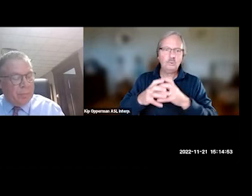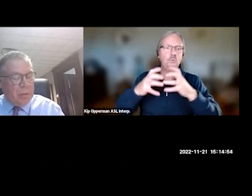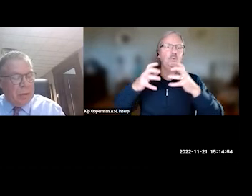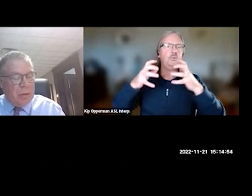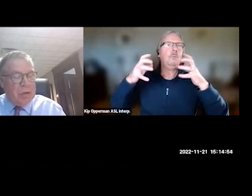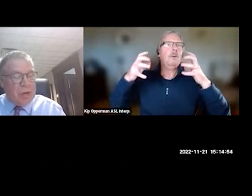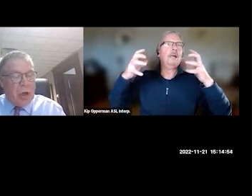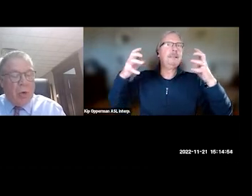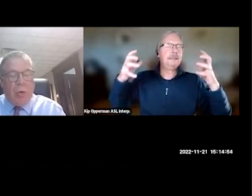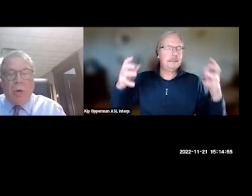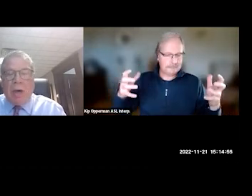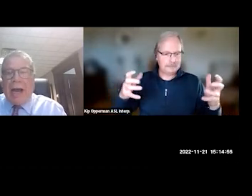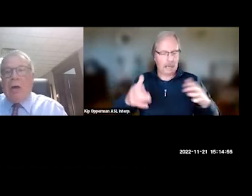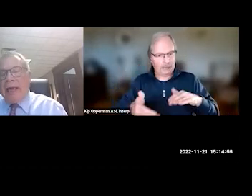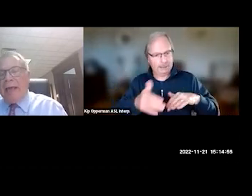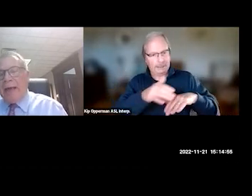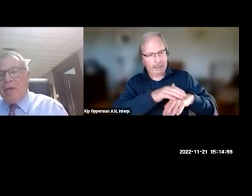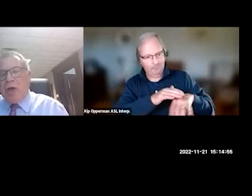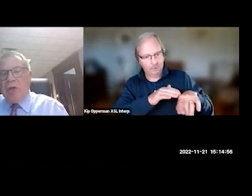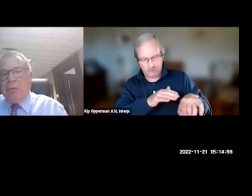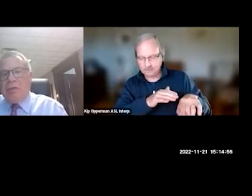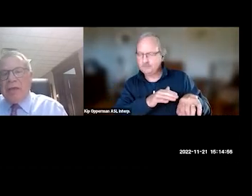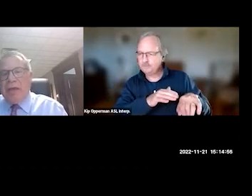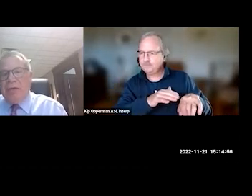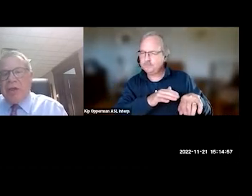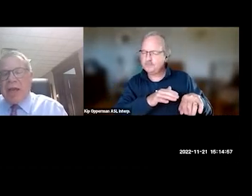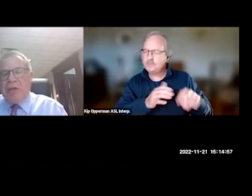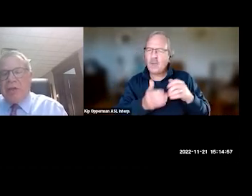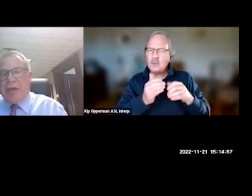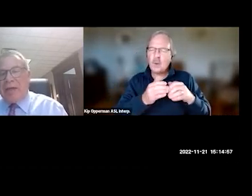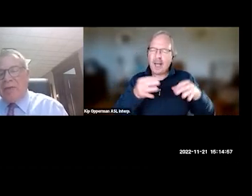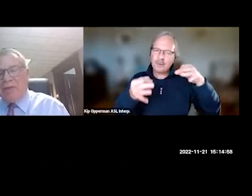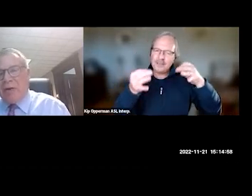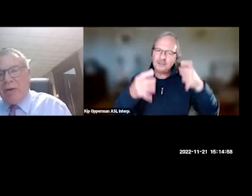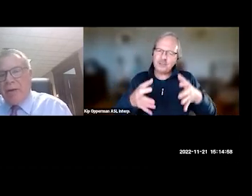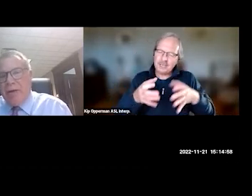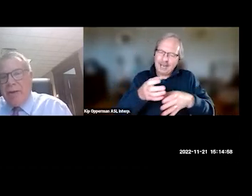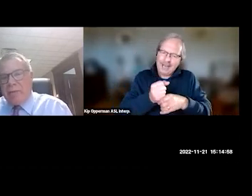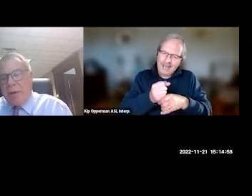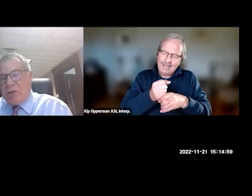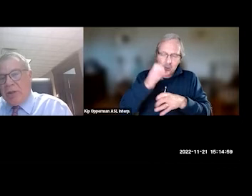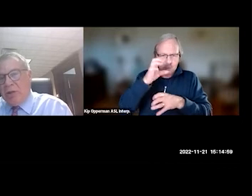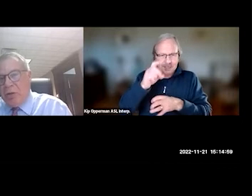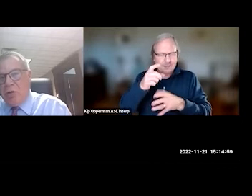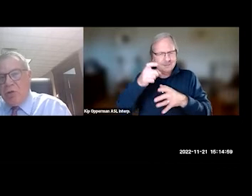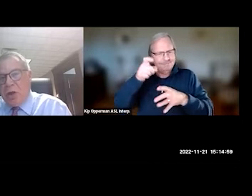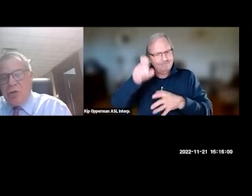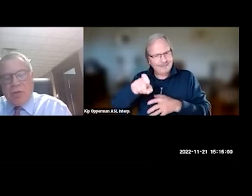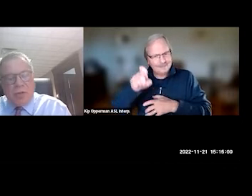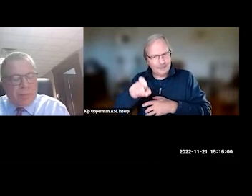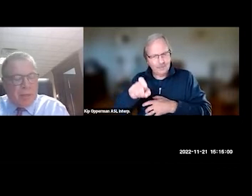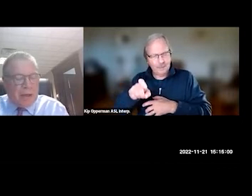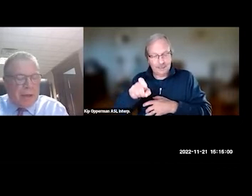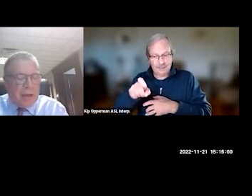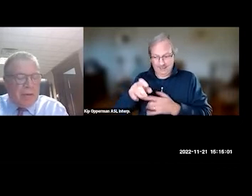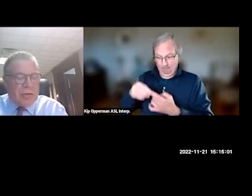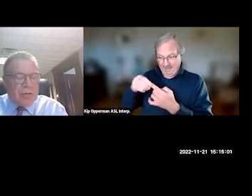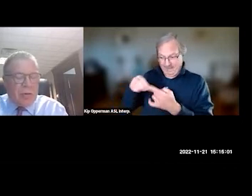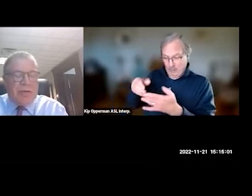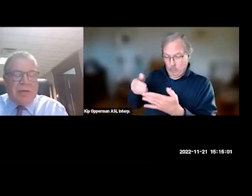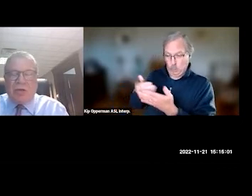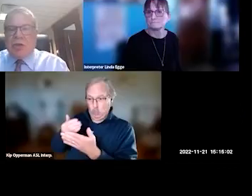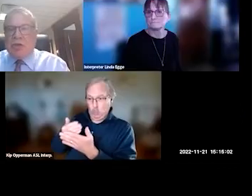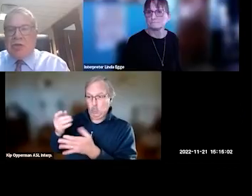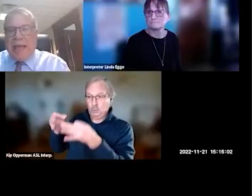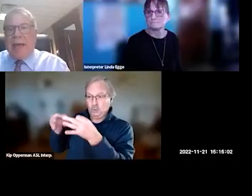cover. So how can a judge obtain the education necessary, especially a new judge,